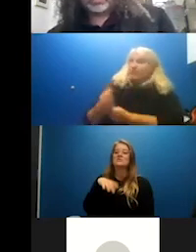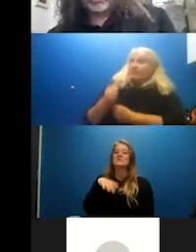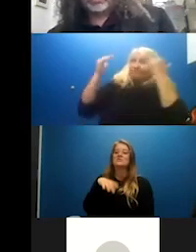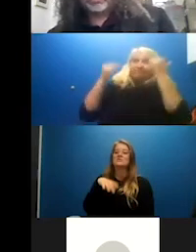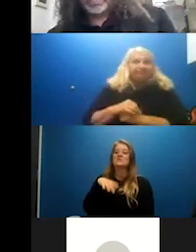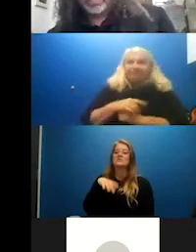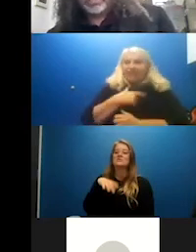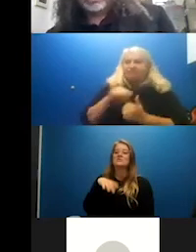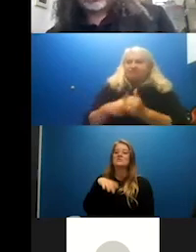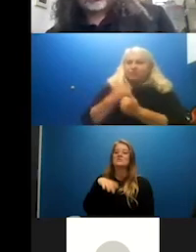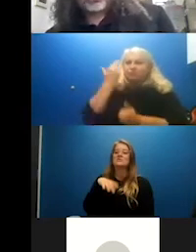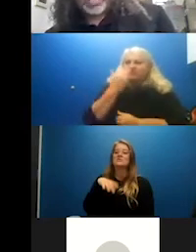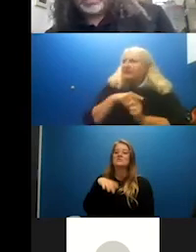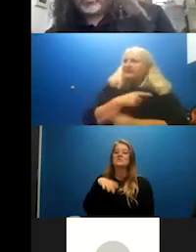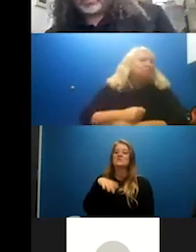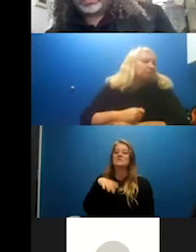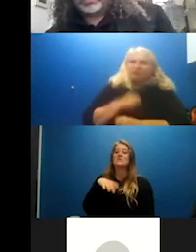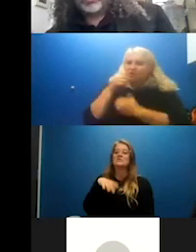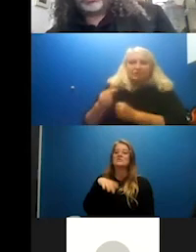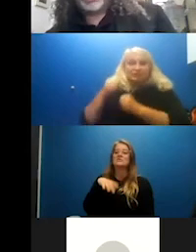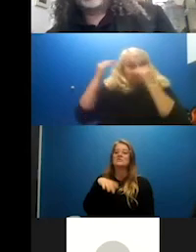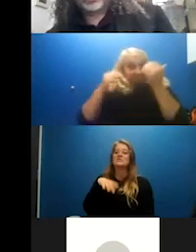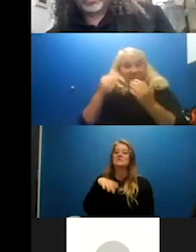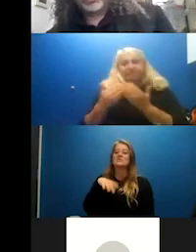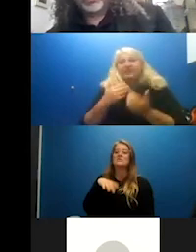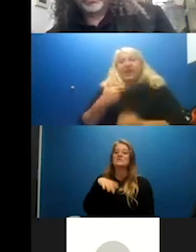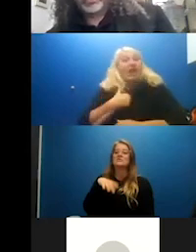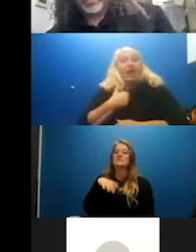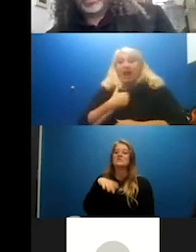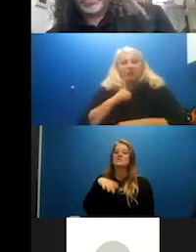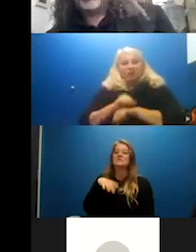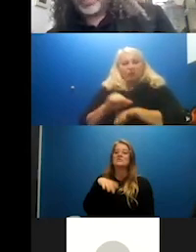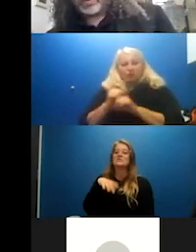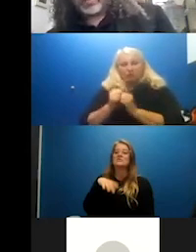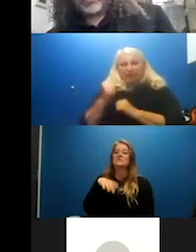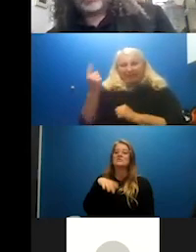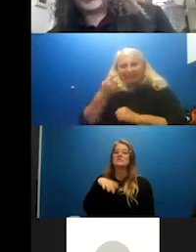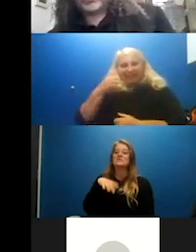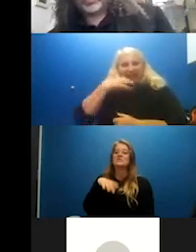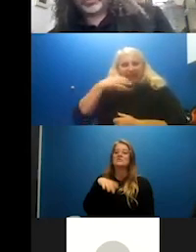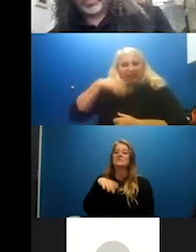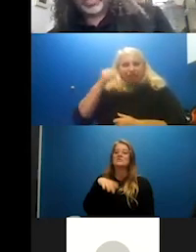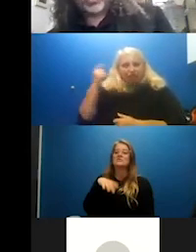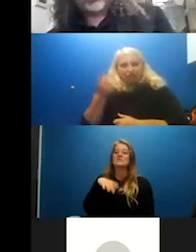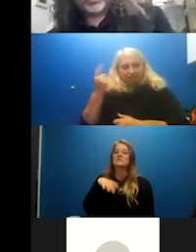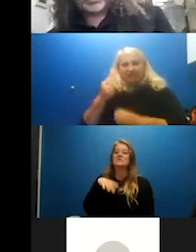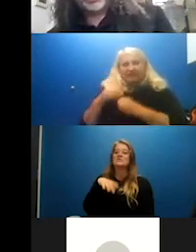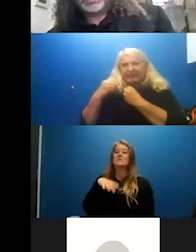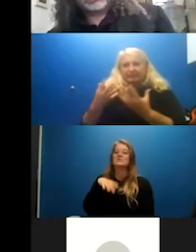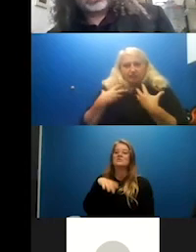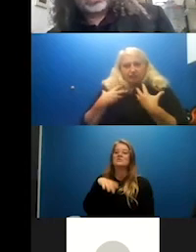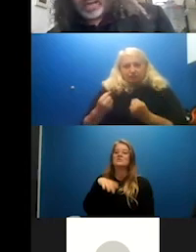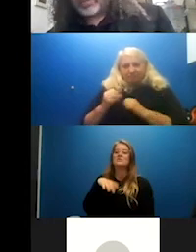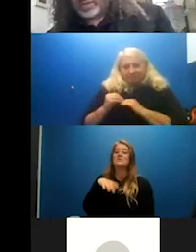reasons. So I worked with the elders, helped them develop the courage and confidence